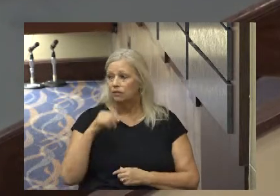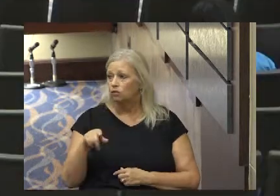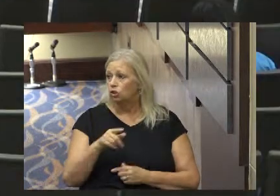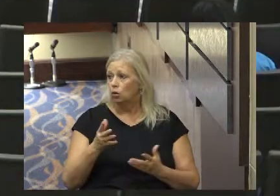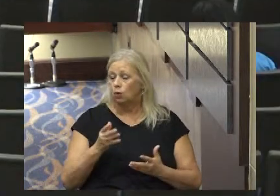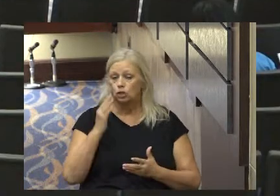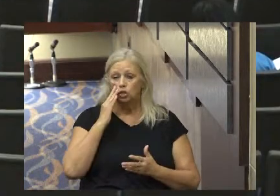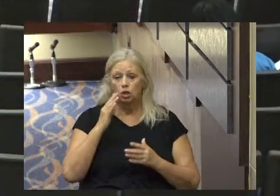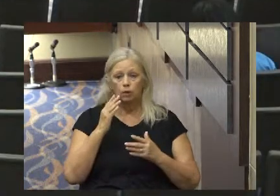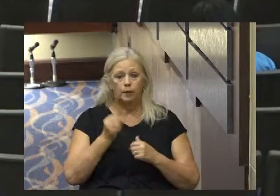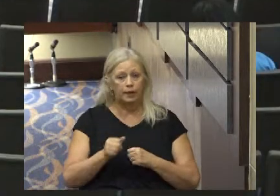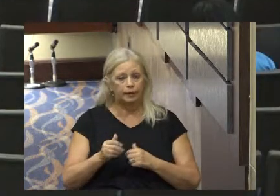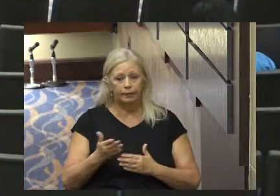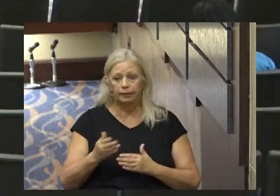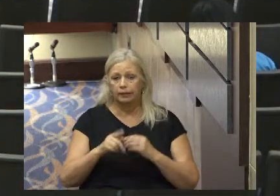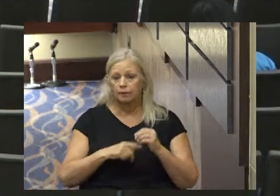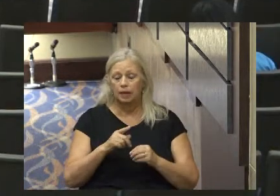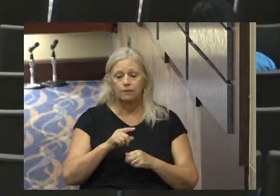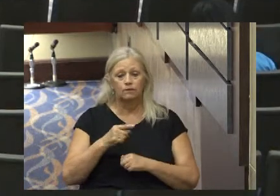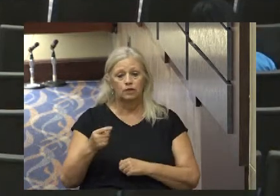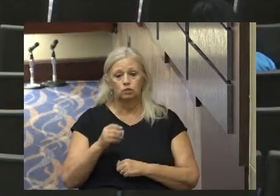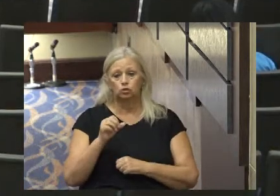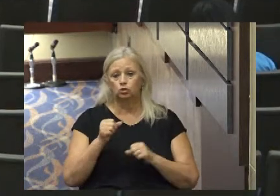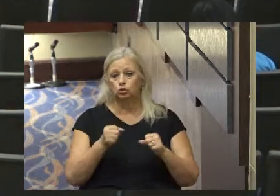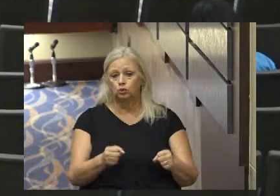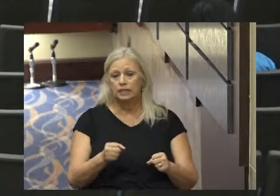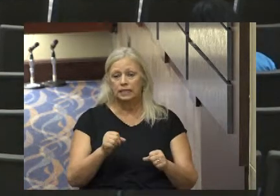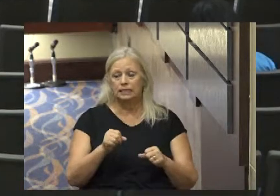Street Cemetery, I used to play there. That was my playground.